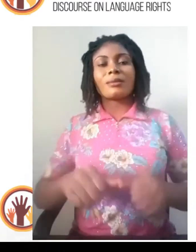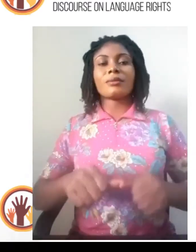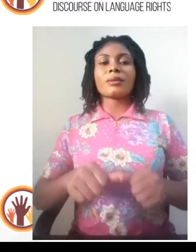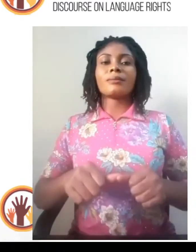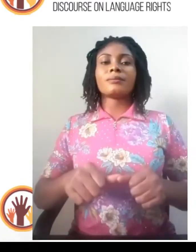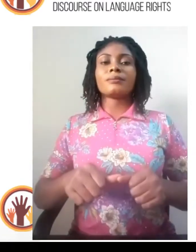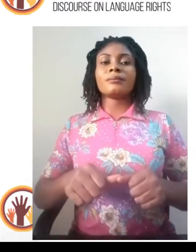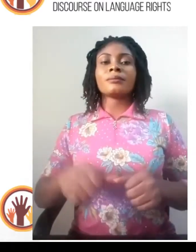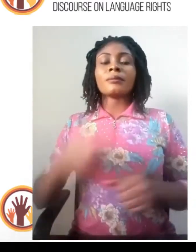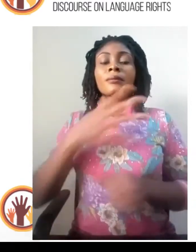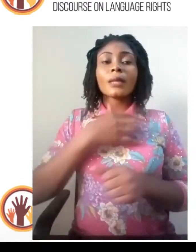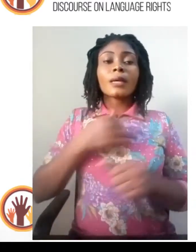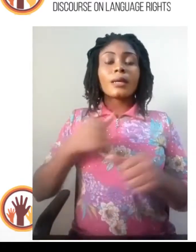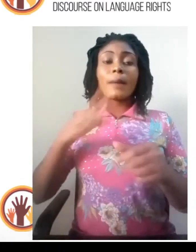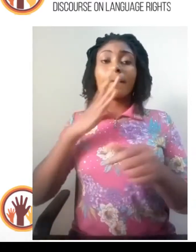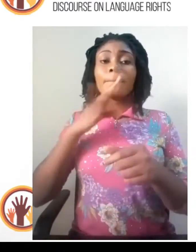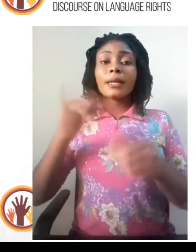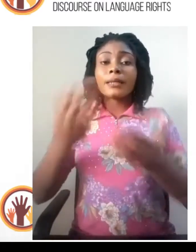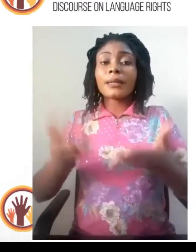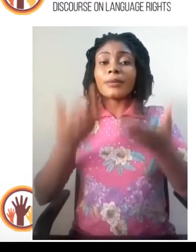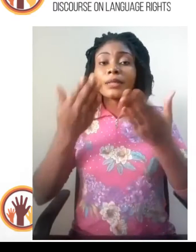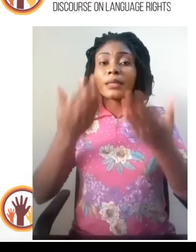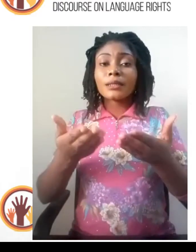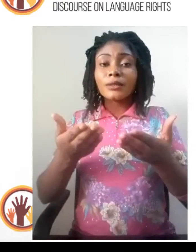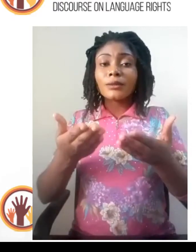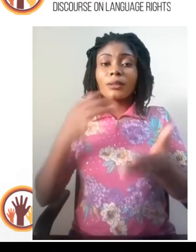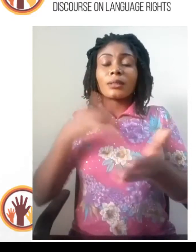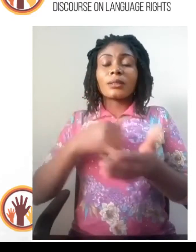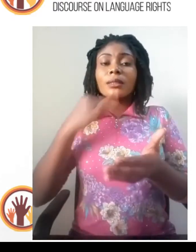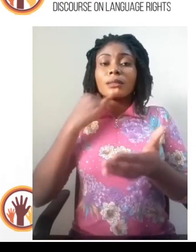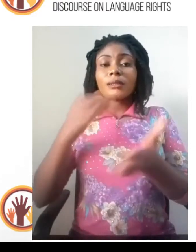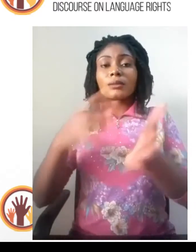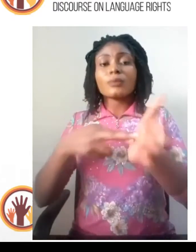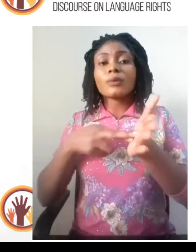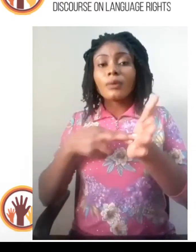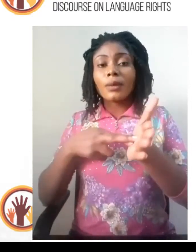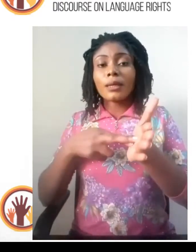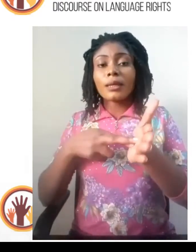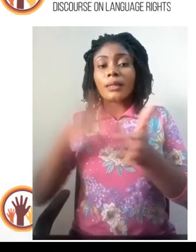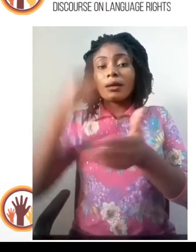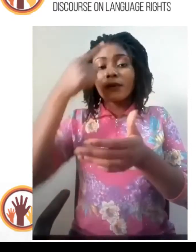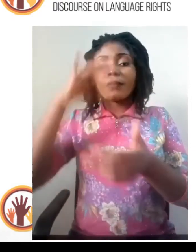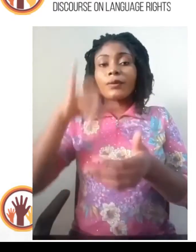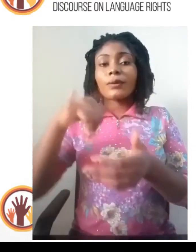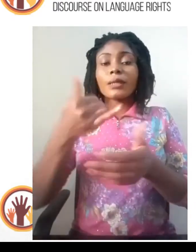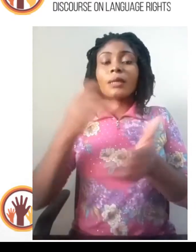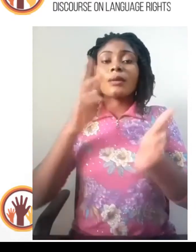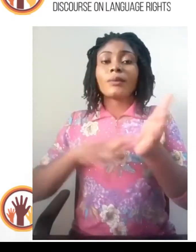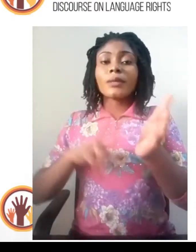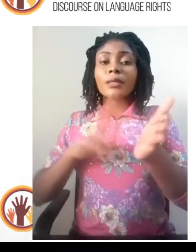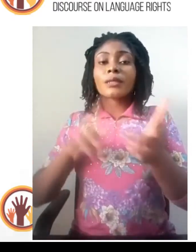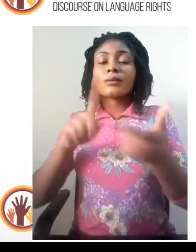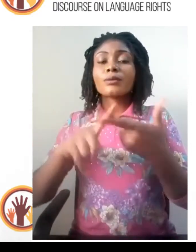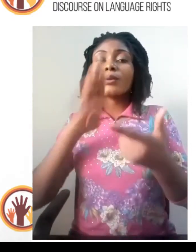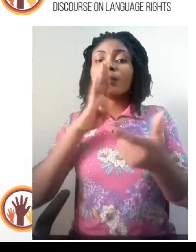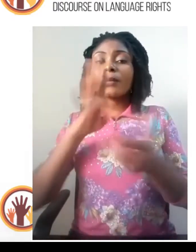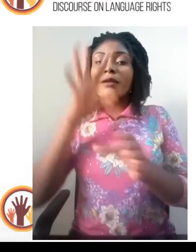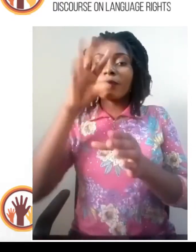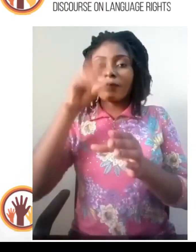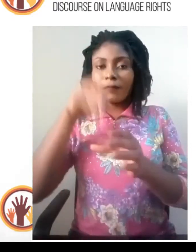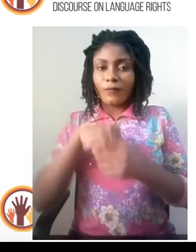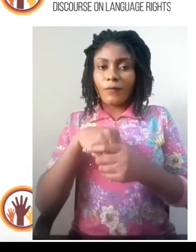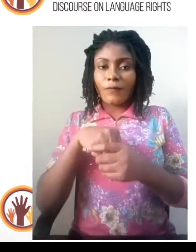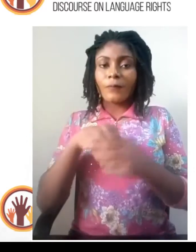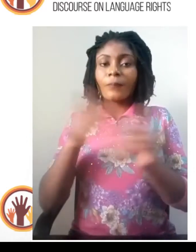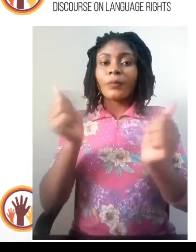and according to their presentation, it is required for the researchers to be